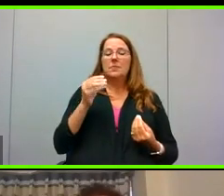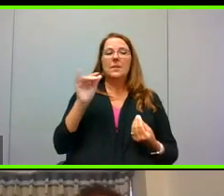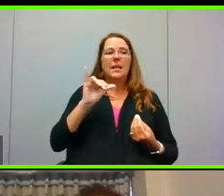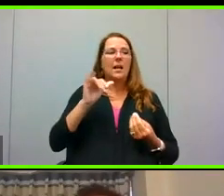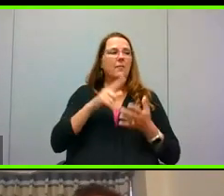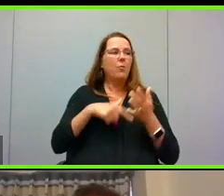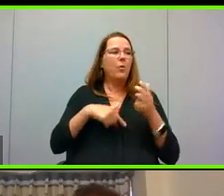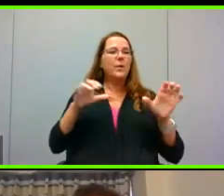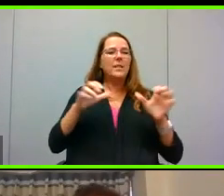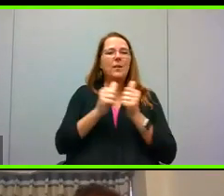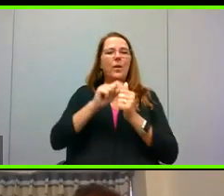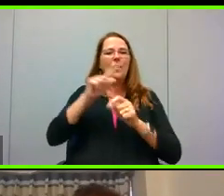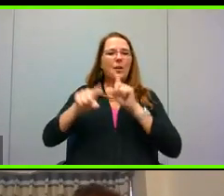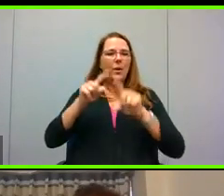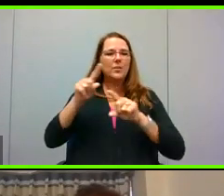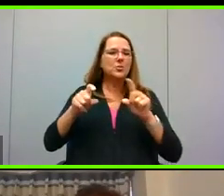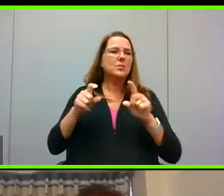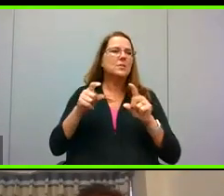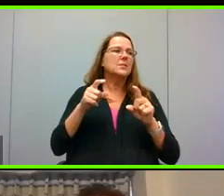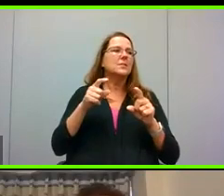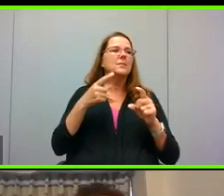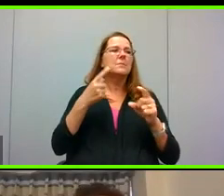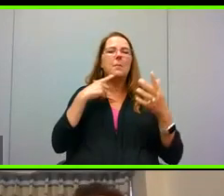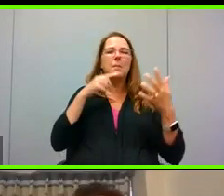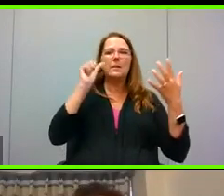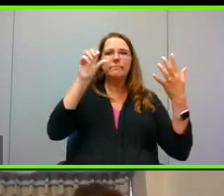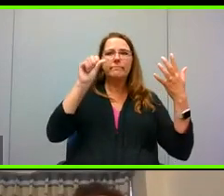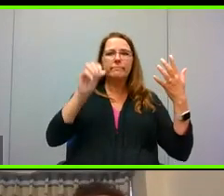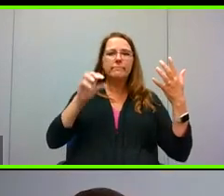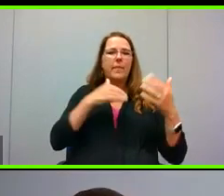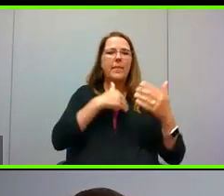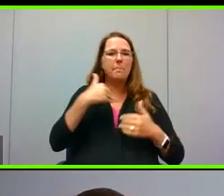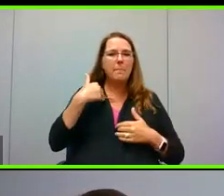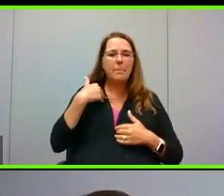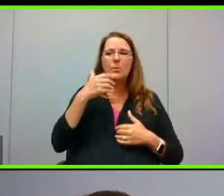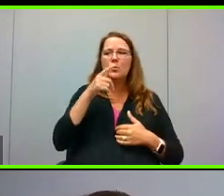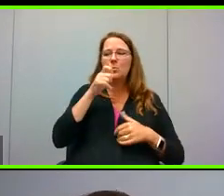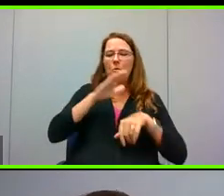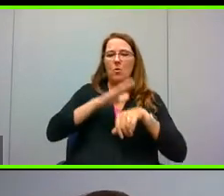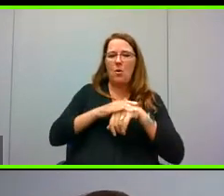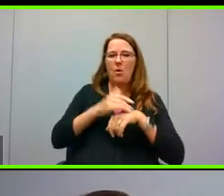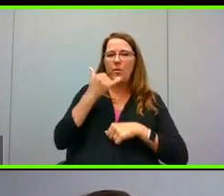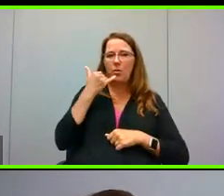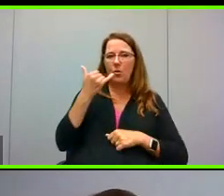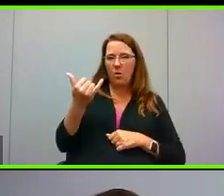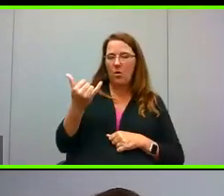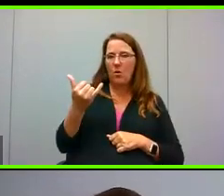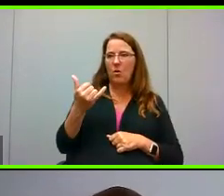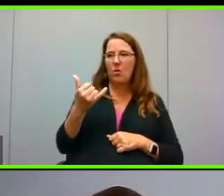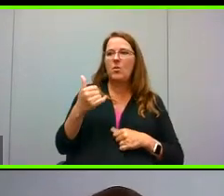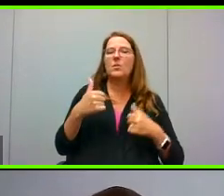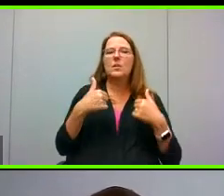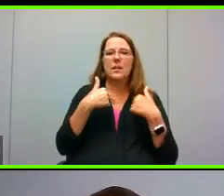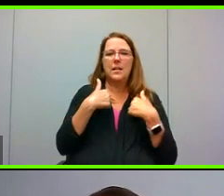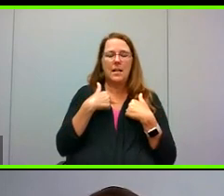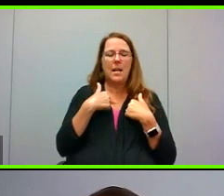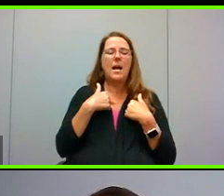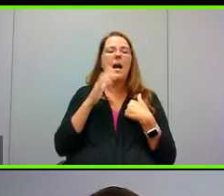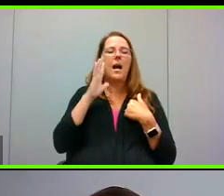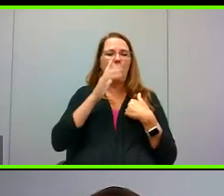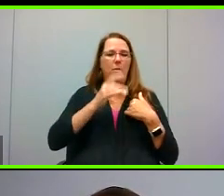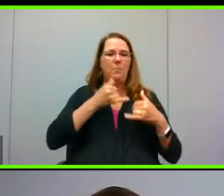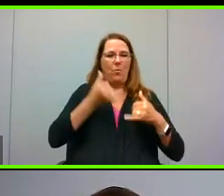have kind of run down the members and the who are on the call. And I will go